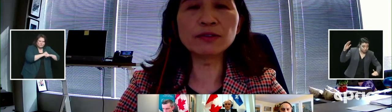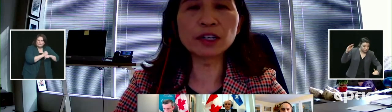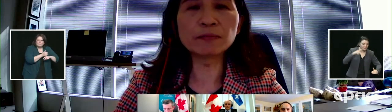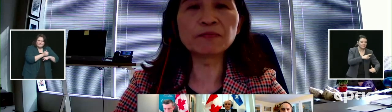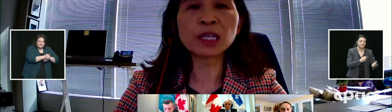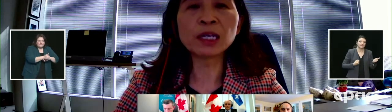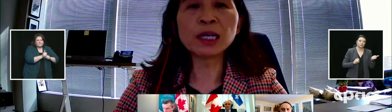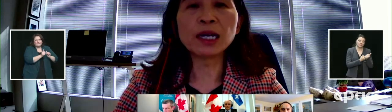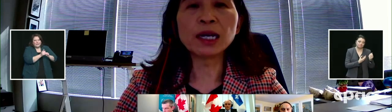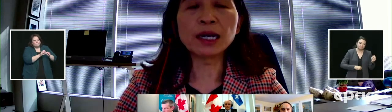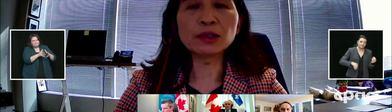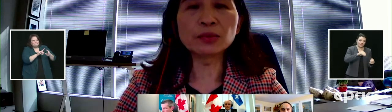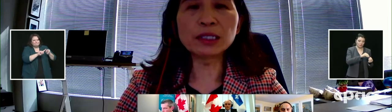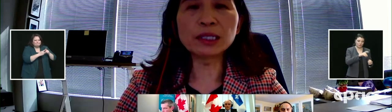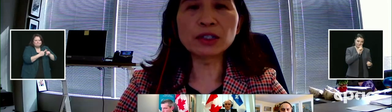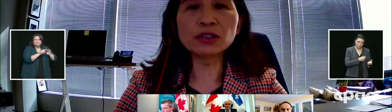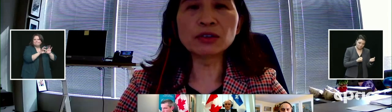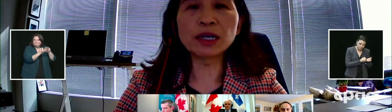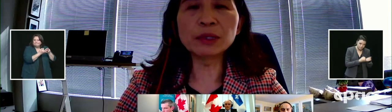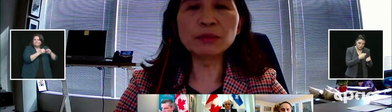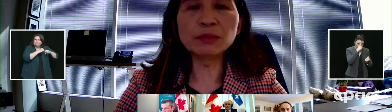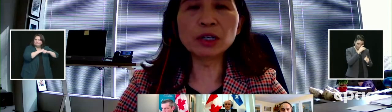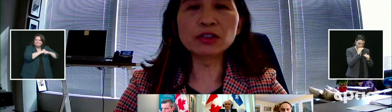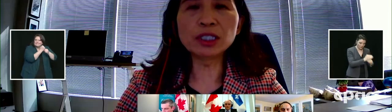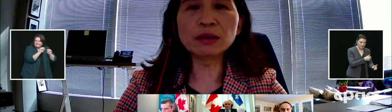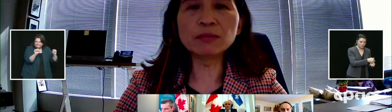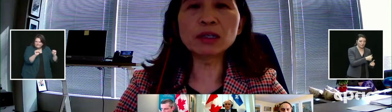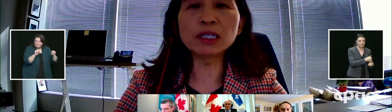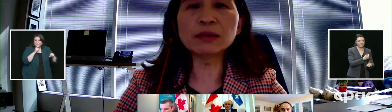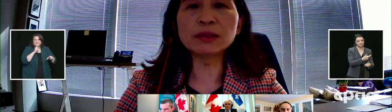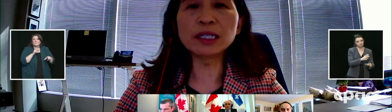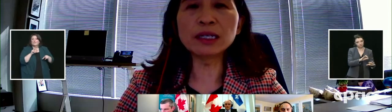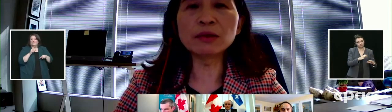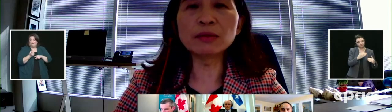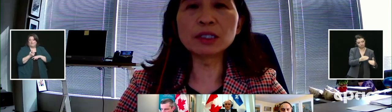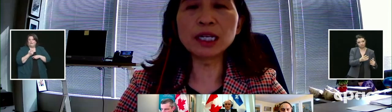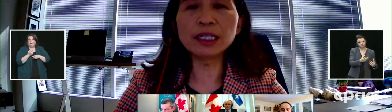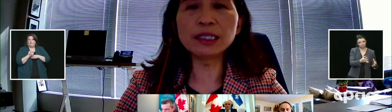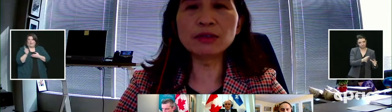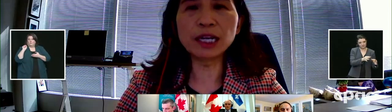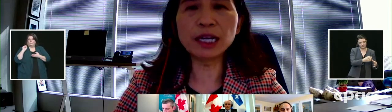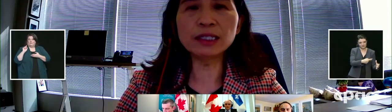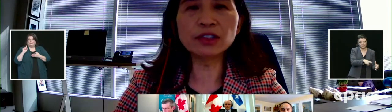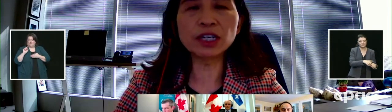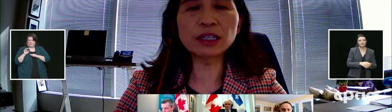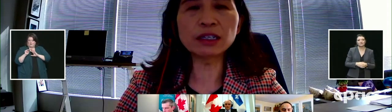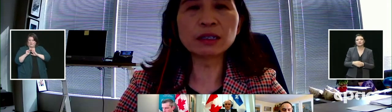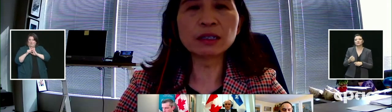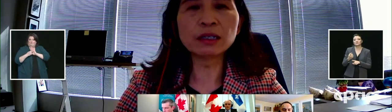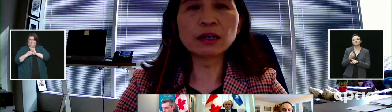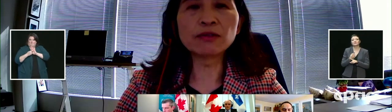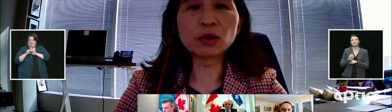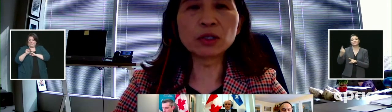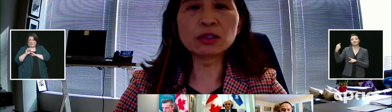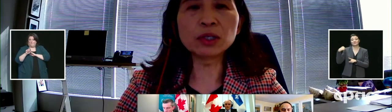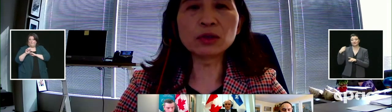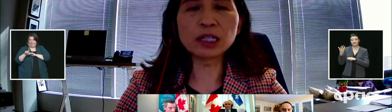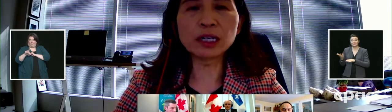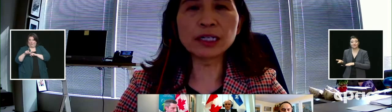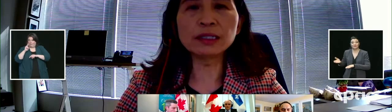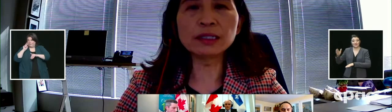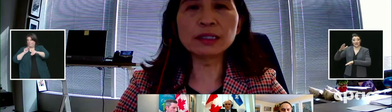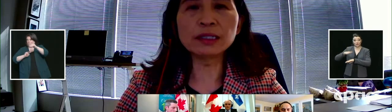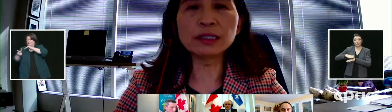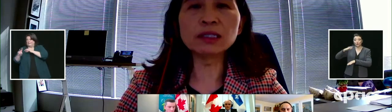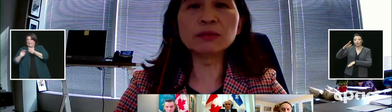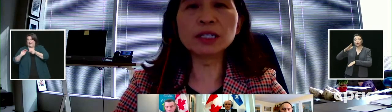safer. Last week's National Epidemiology and Modeling Update was the latest reality check. Of course, we're all tired